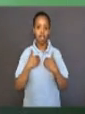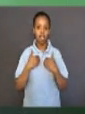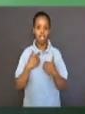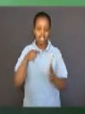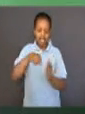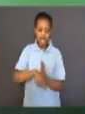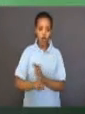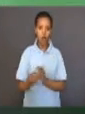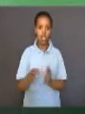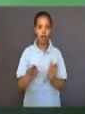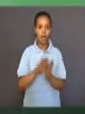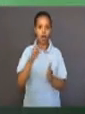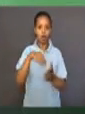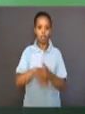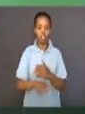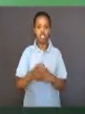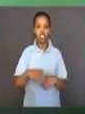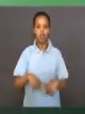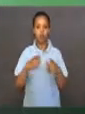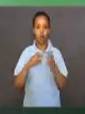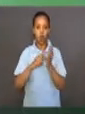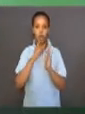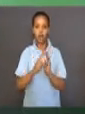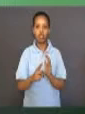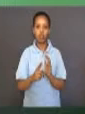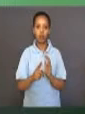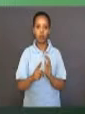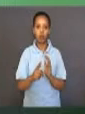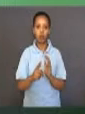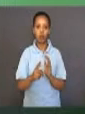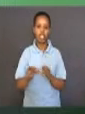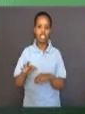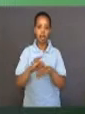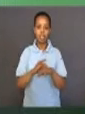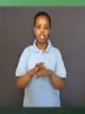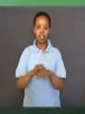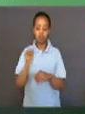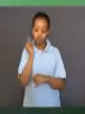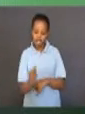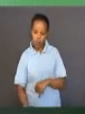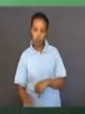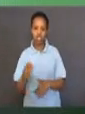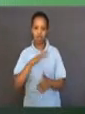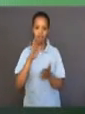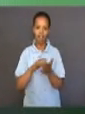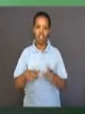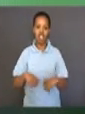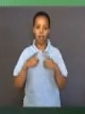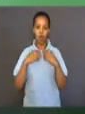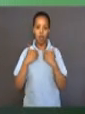lives deep in the ocean next to cracks in the Earth's crust called